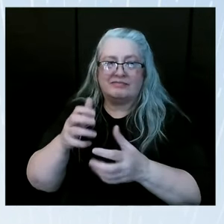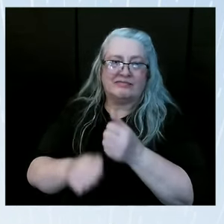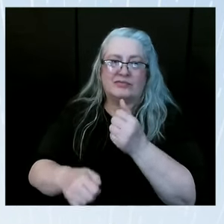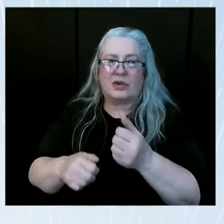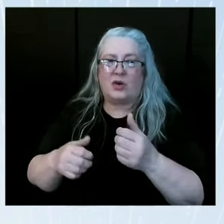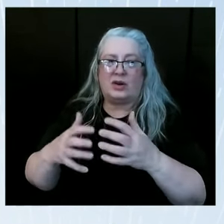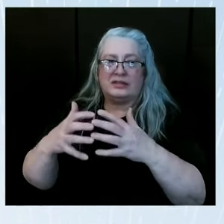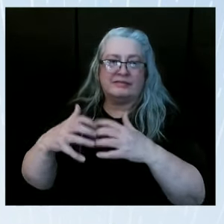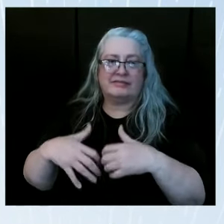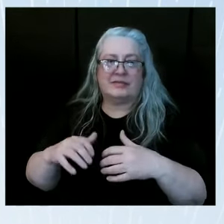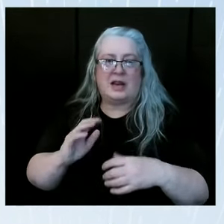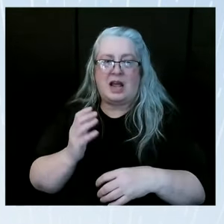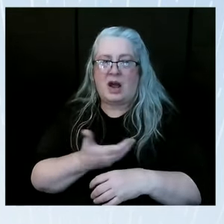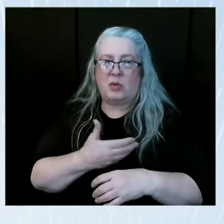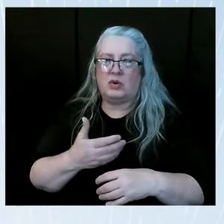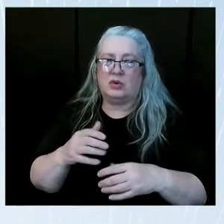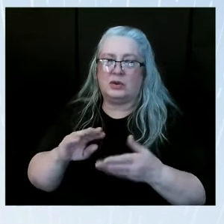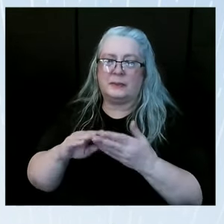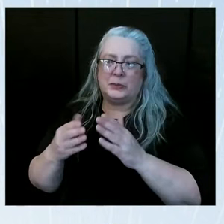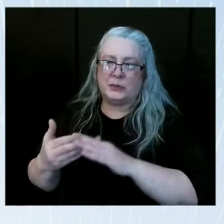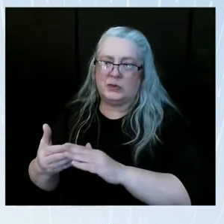each stage of our supply chains